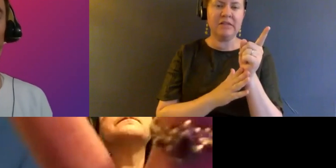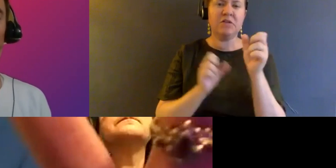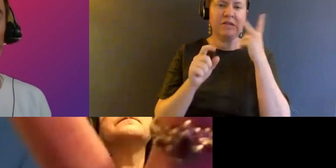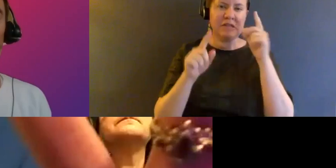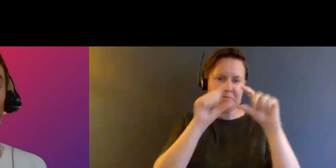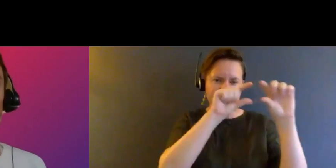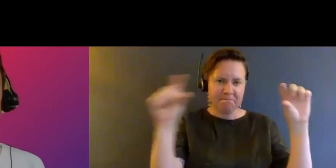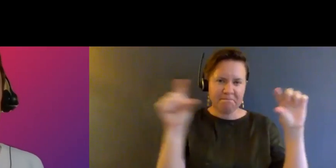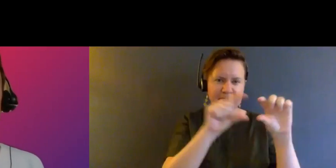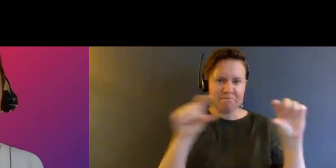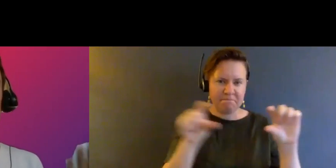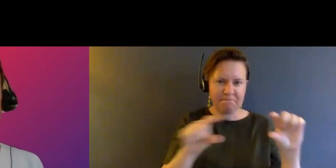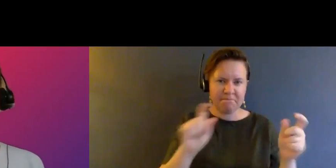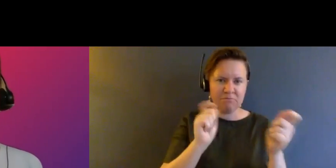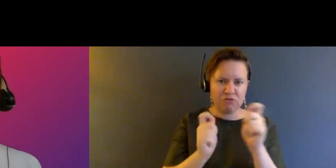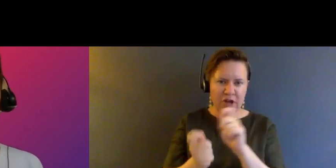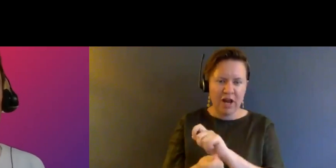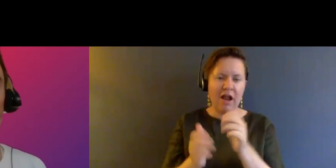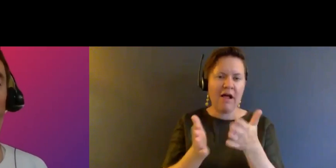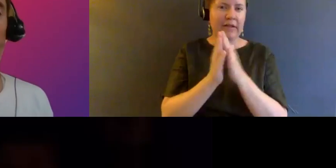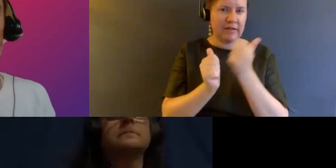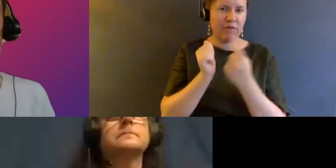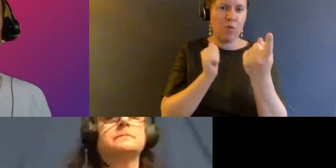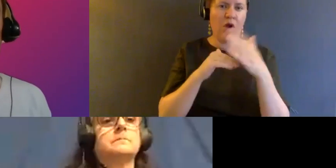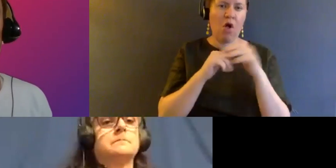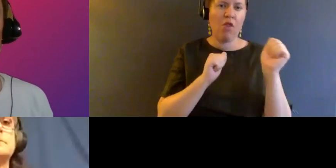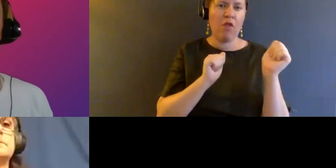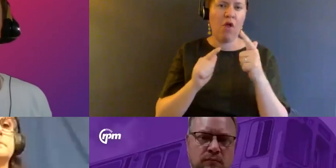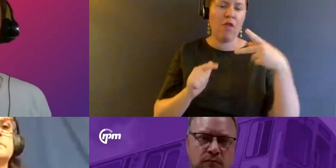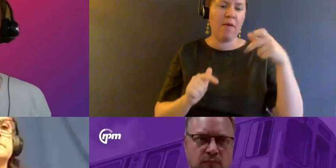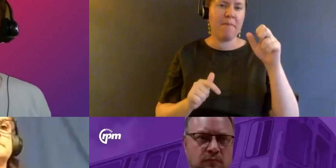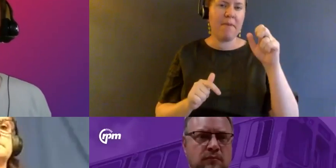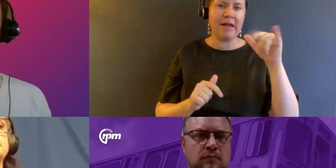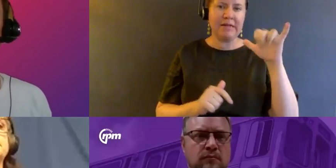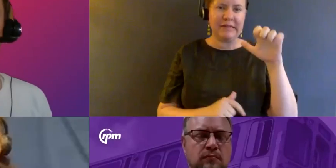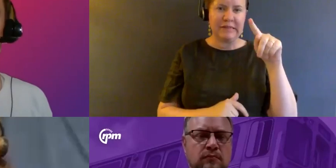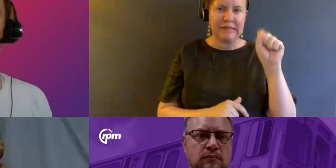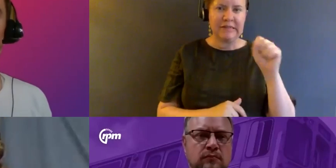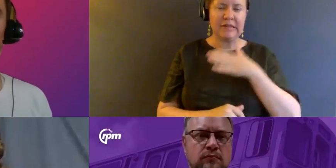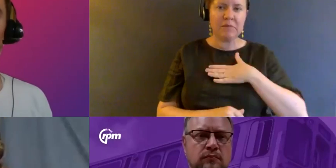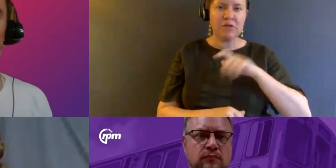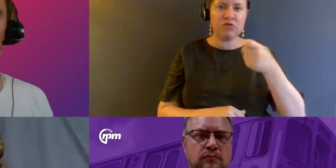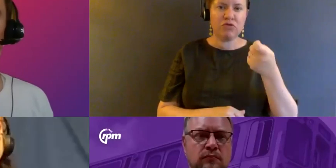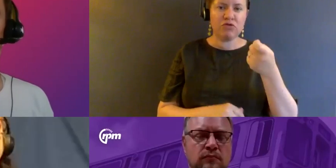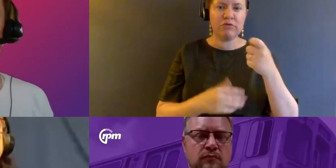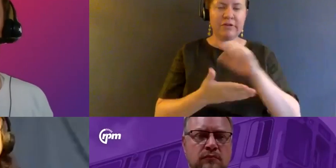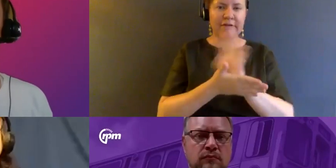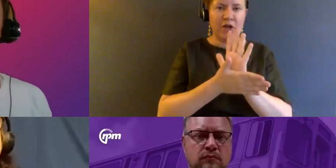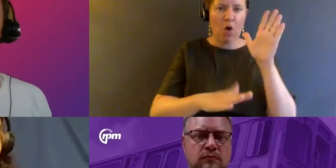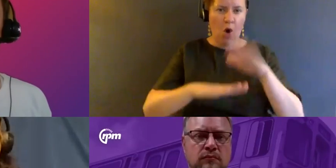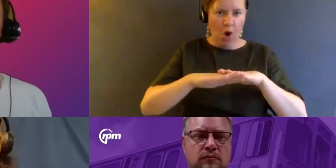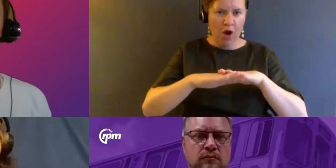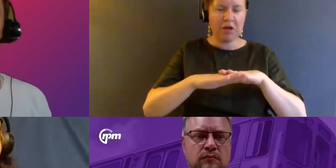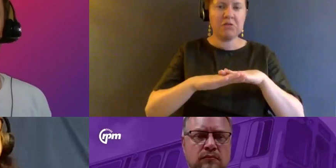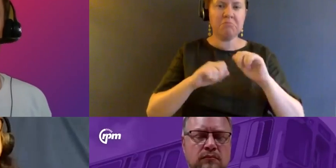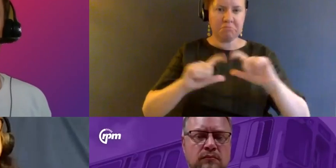changing. I'll ask all the panelists who are on the Q&A to turn their videos on.